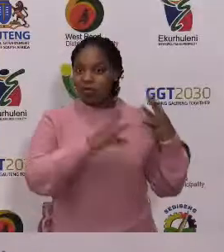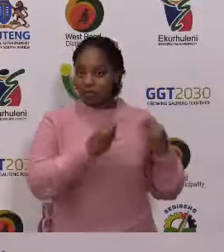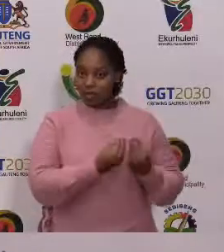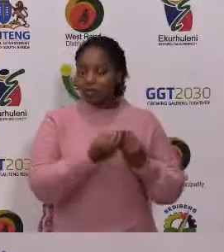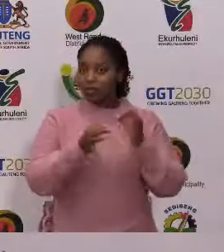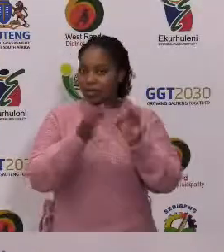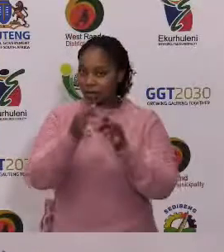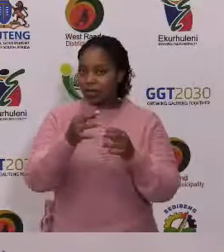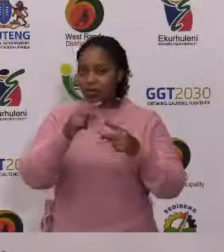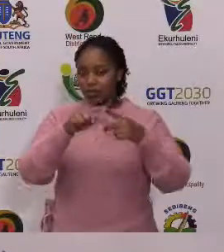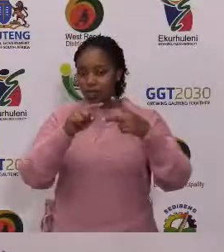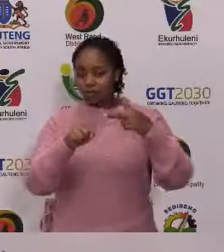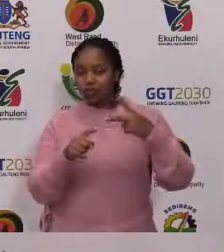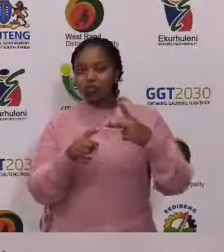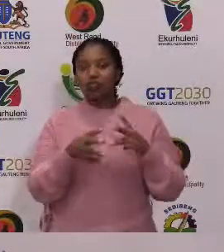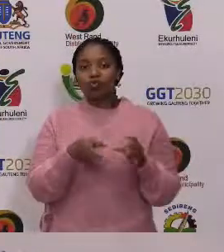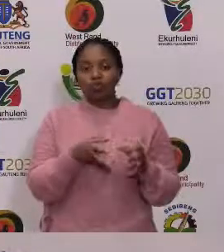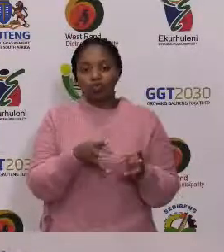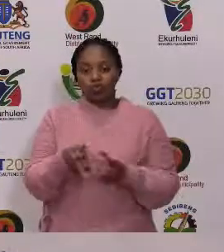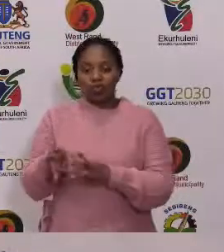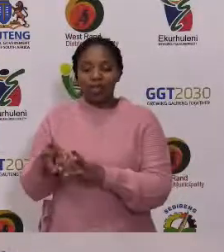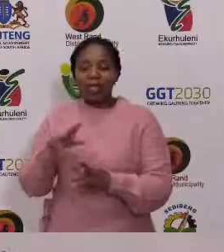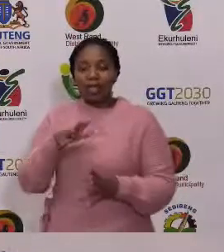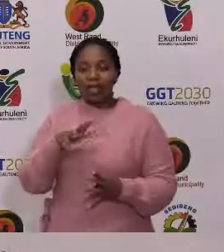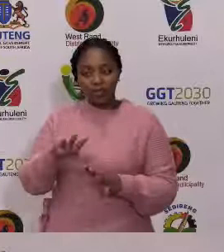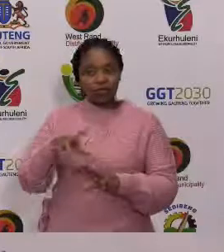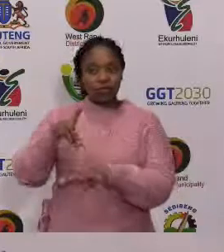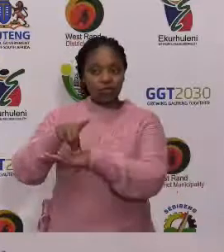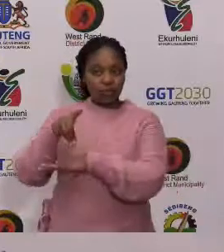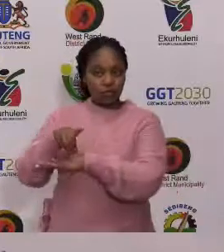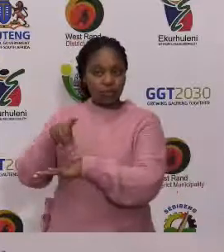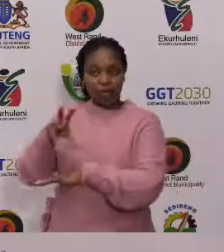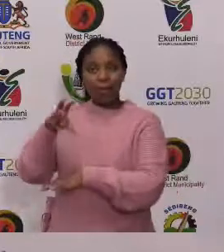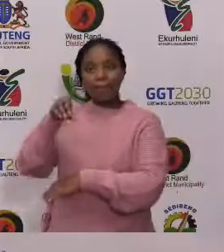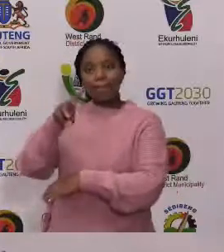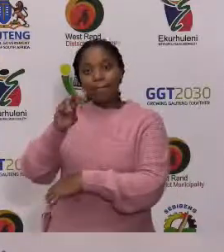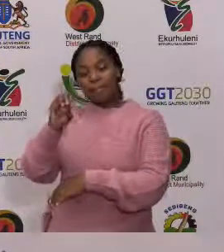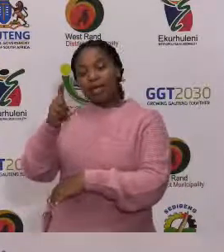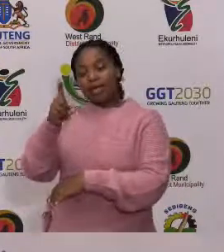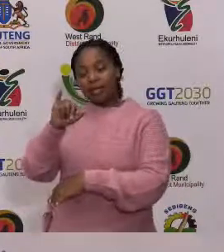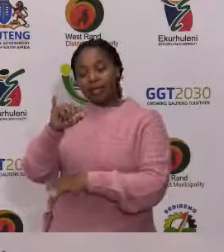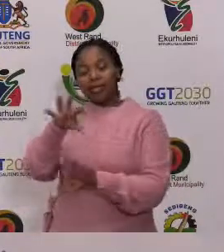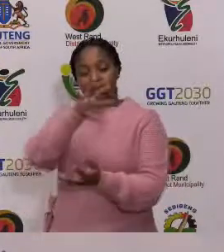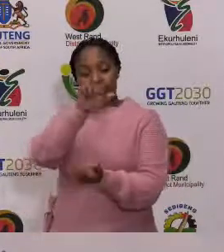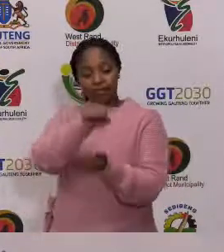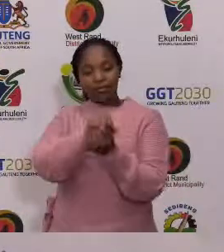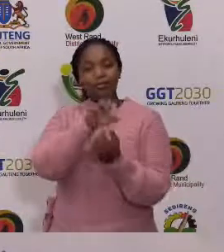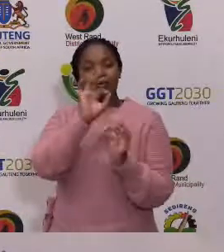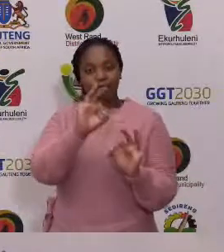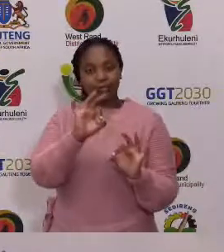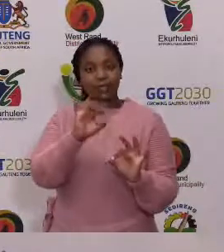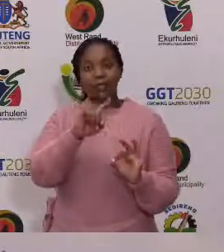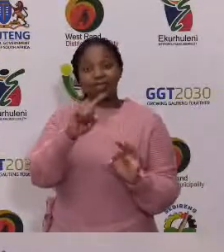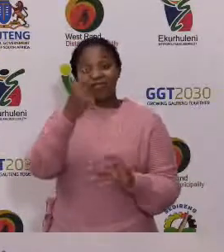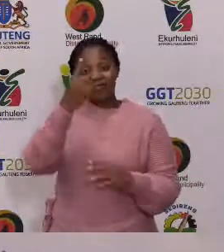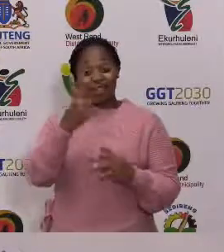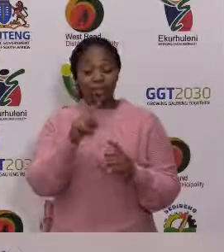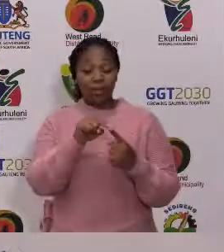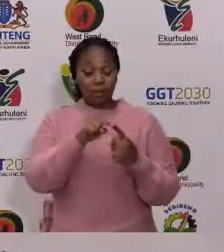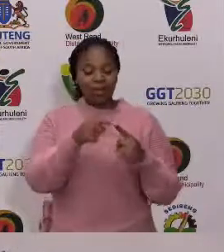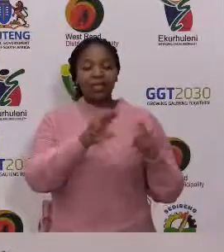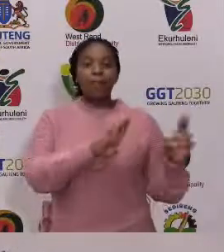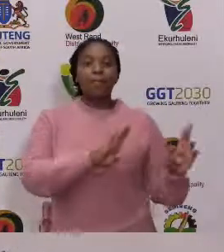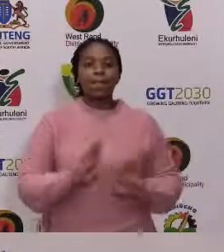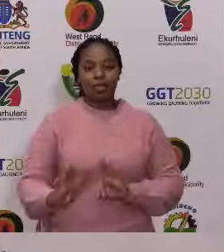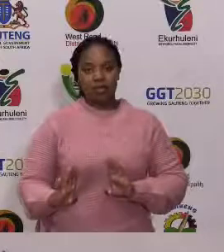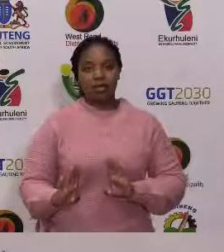ways, and Prof. Mahdi did this really eloquently, so I don't want to labor the point. But the first point is about behaviors. And the second point